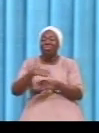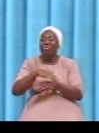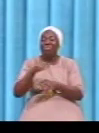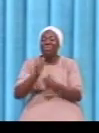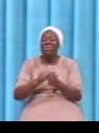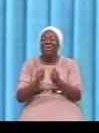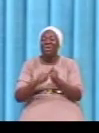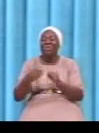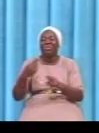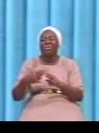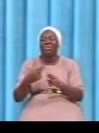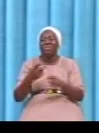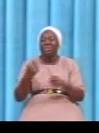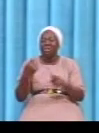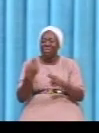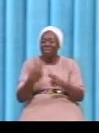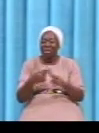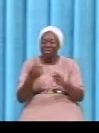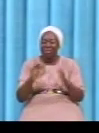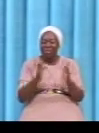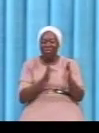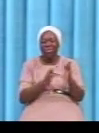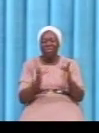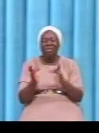the name of Jesus.